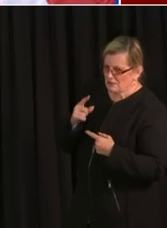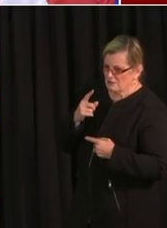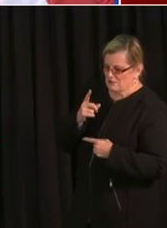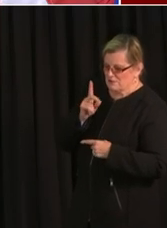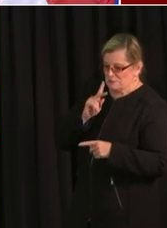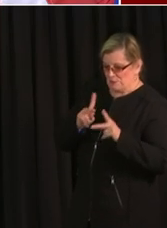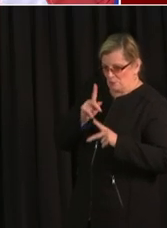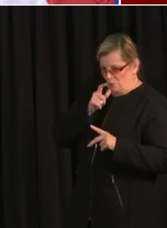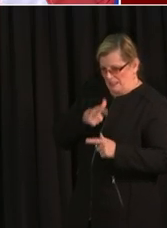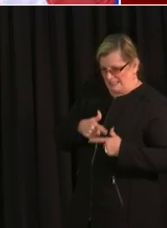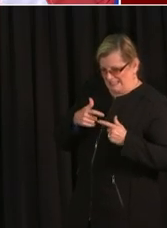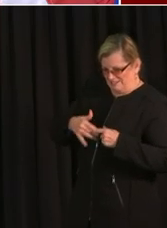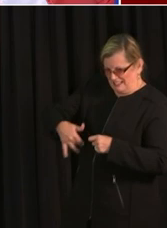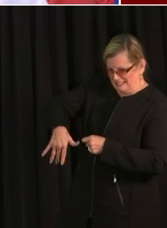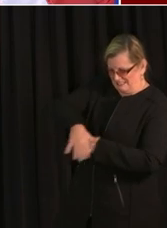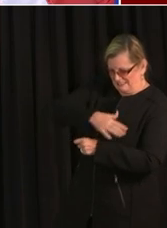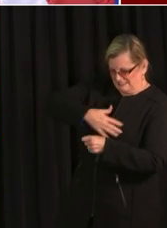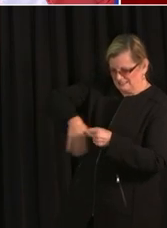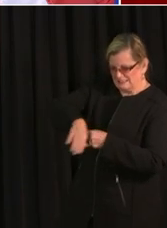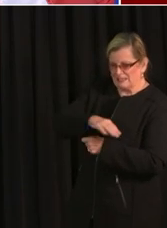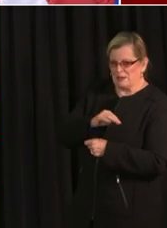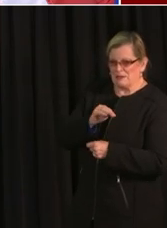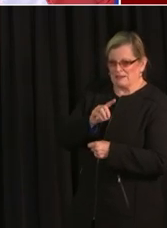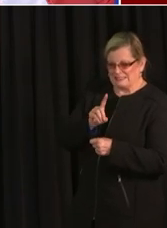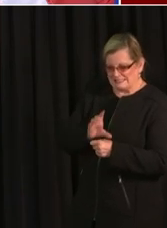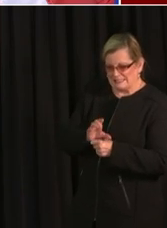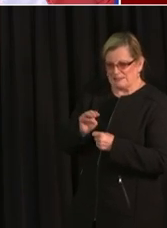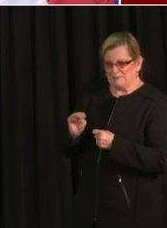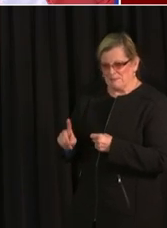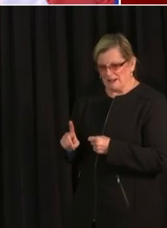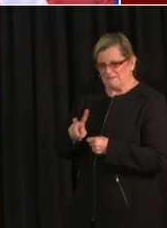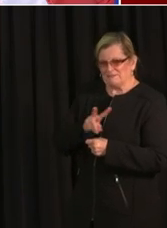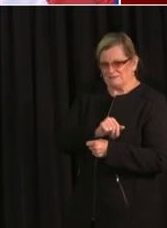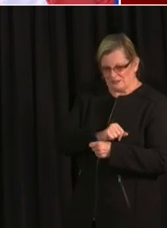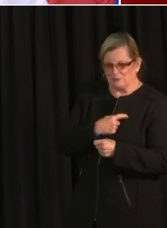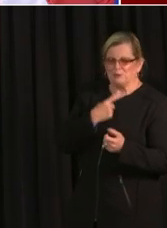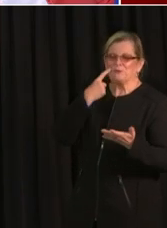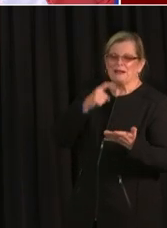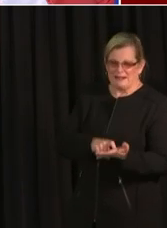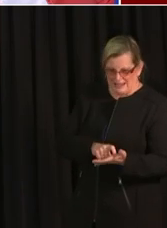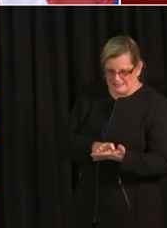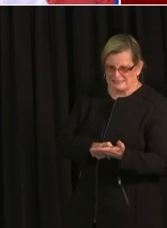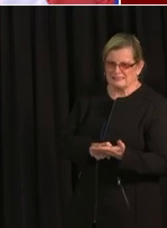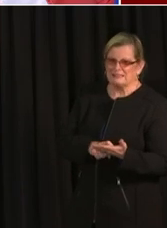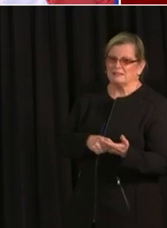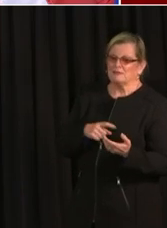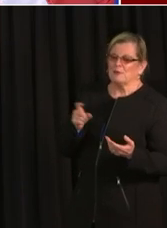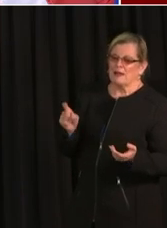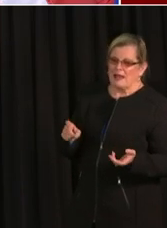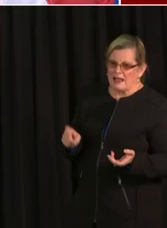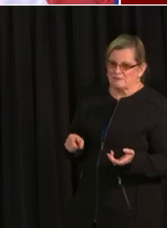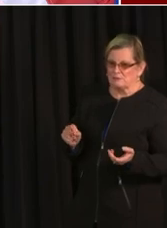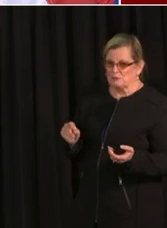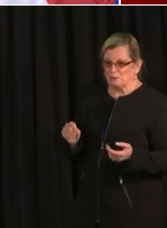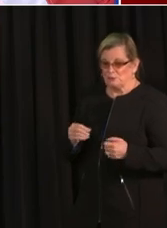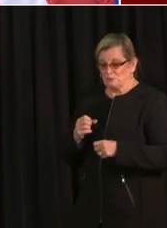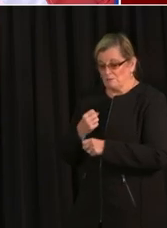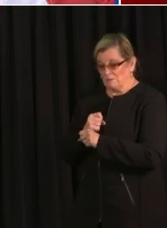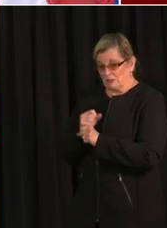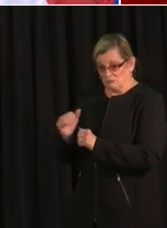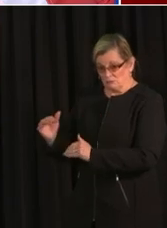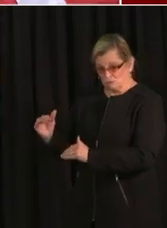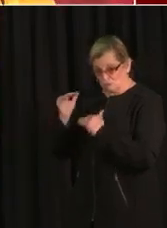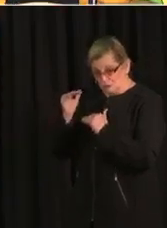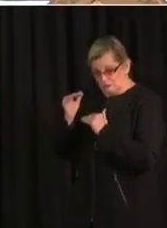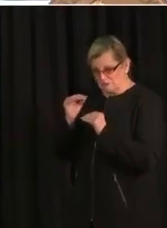everybody to follow, and we recognize that if we have to make the restrictions